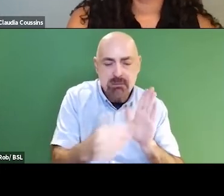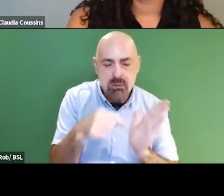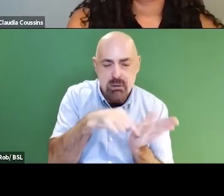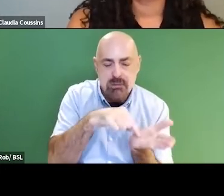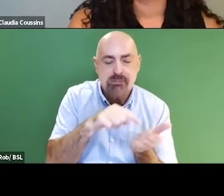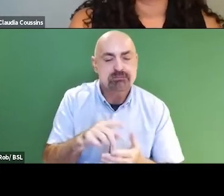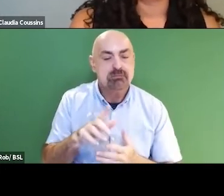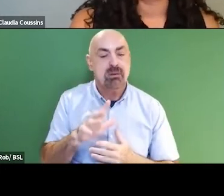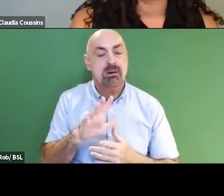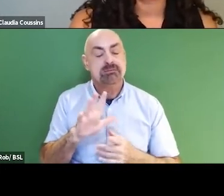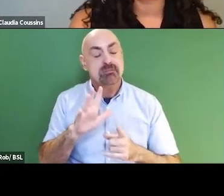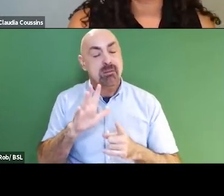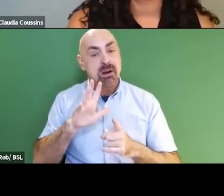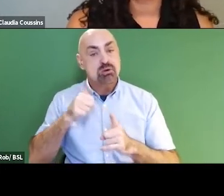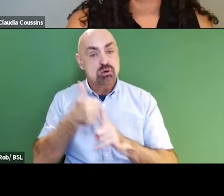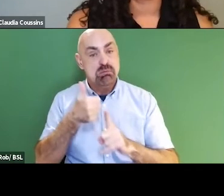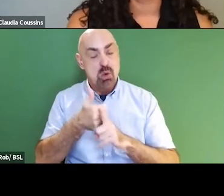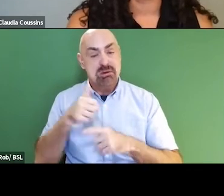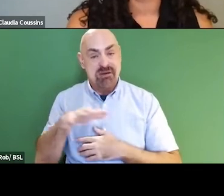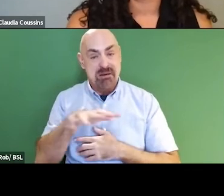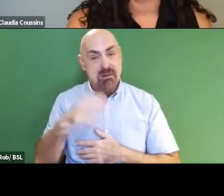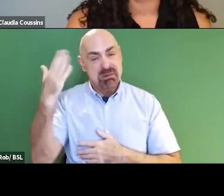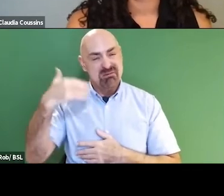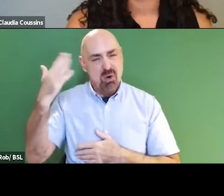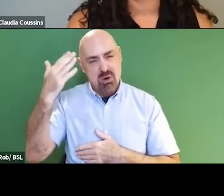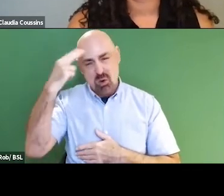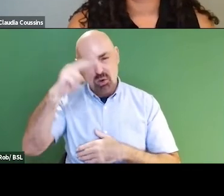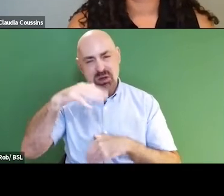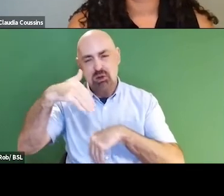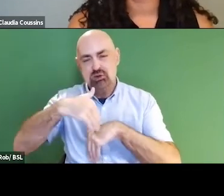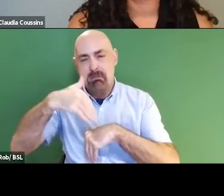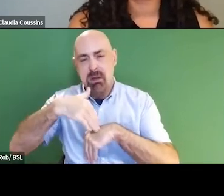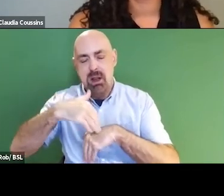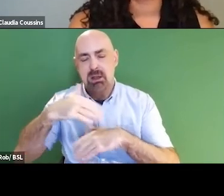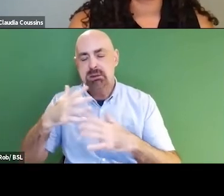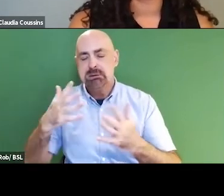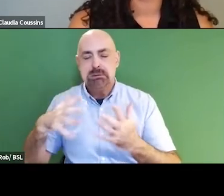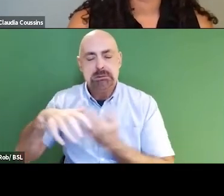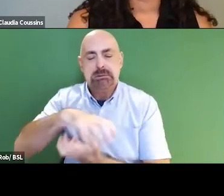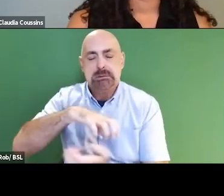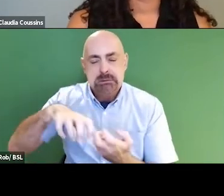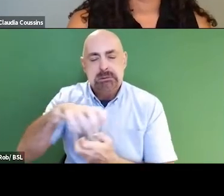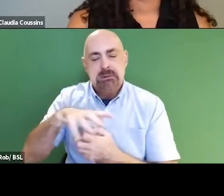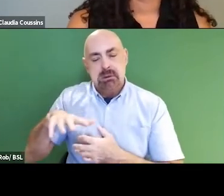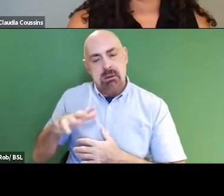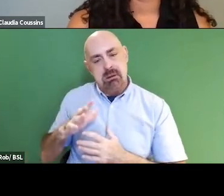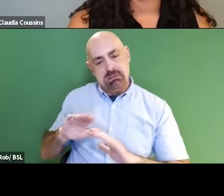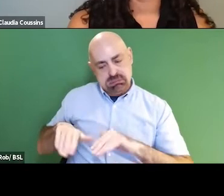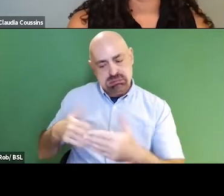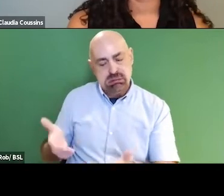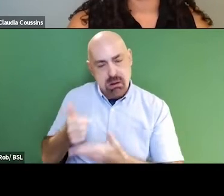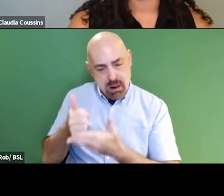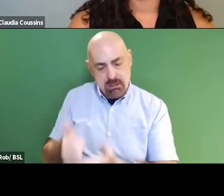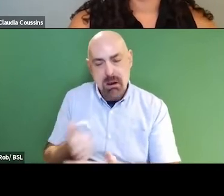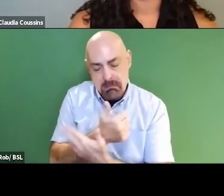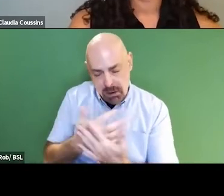The Supporting Families programme, previously the Troubled Families programme, focuses on providing help to families experiencing multiple